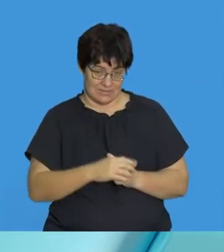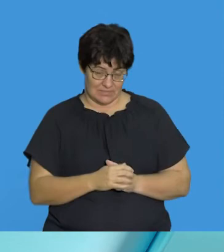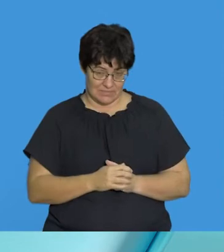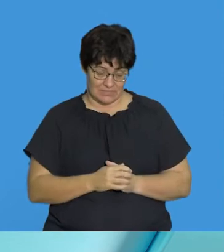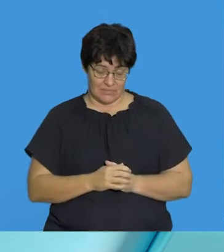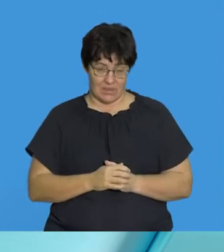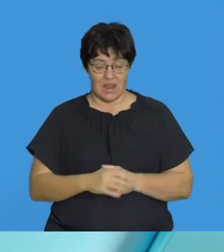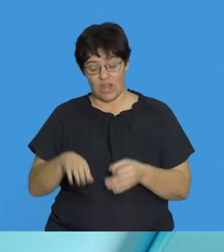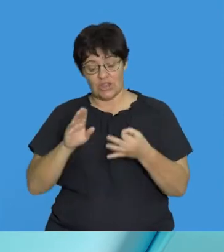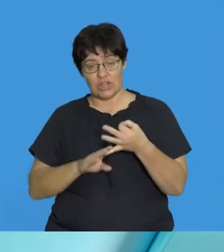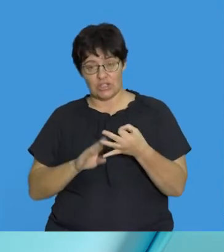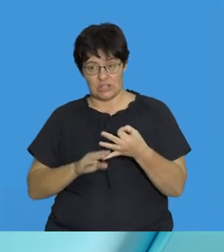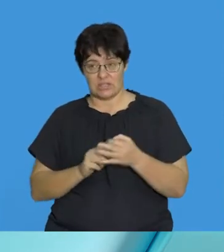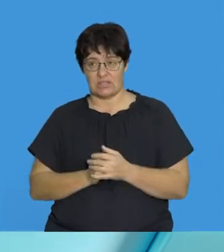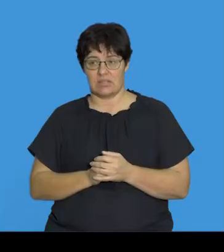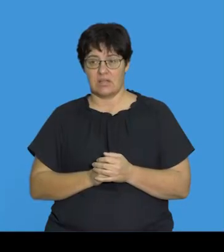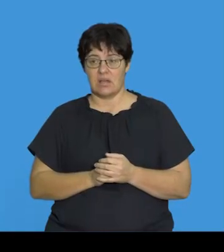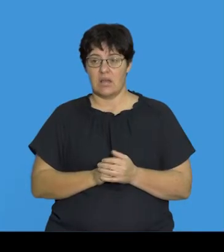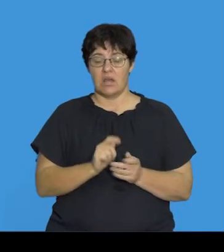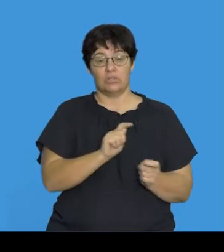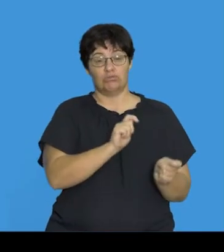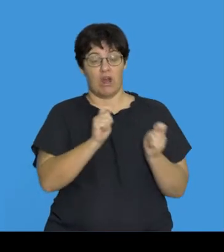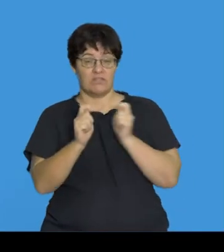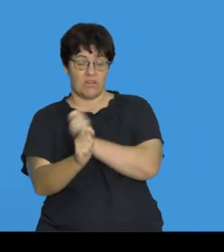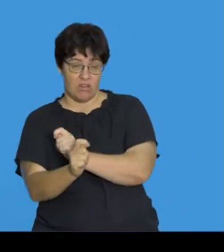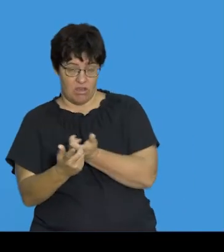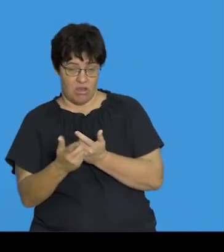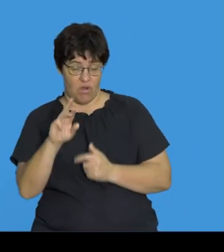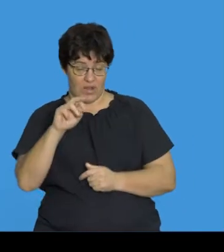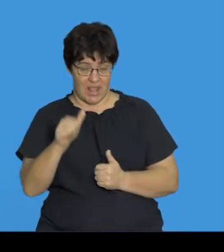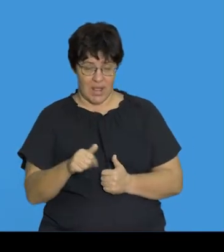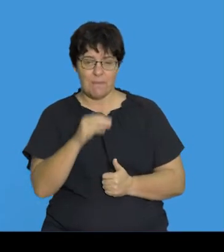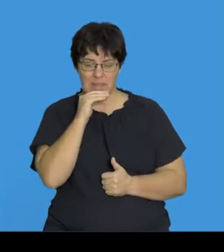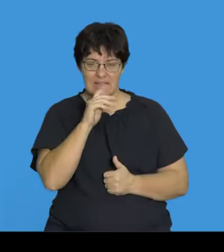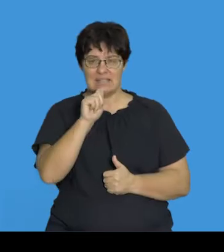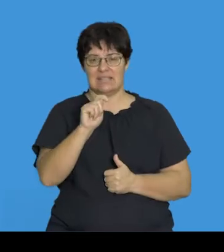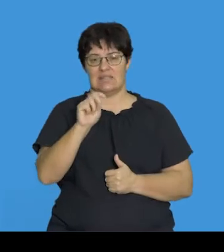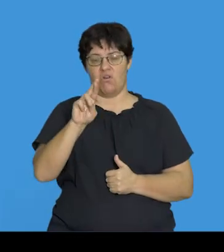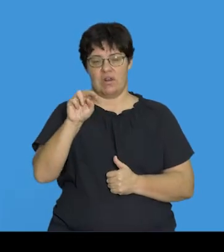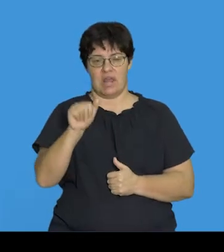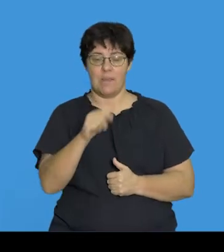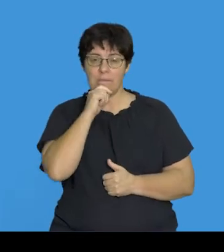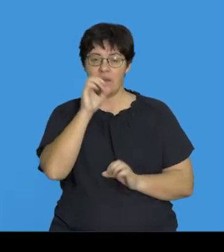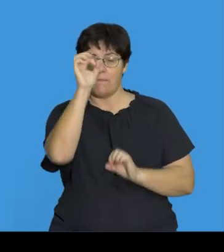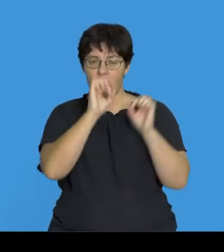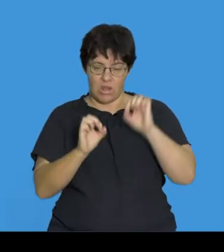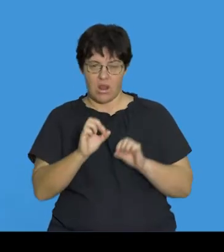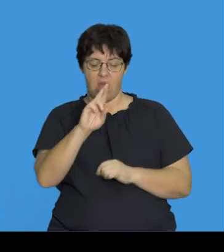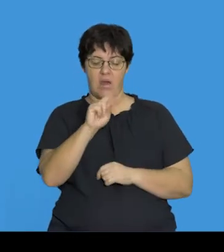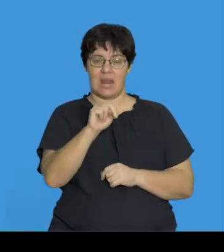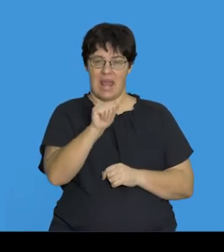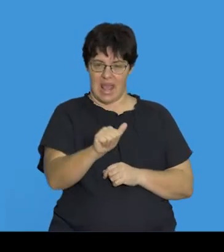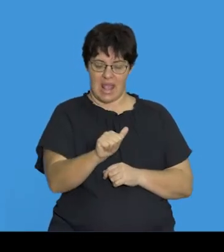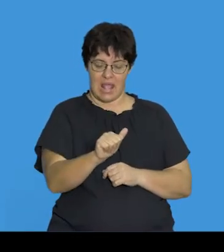And finally, the third type is transfer RNA. And in the name transfer, we refer to that as being a molecule